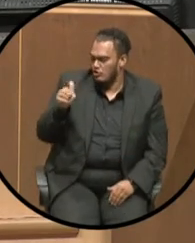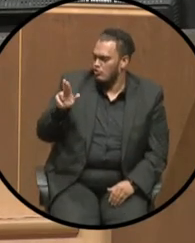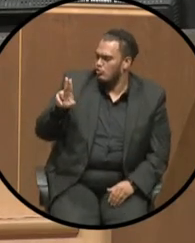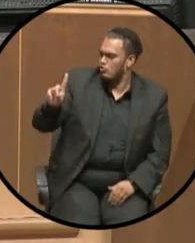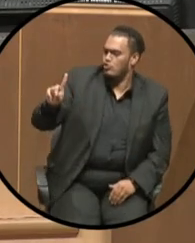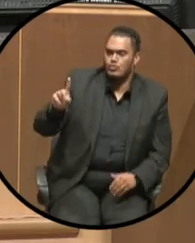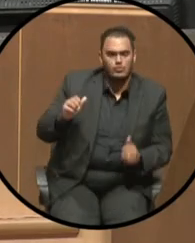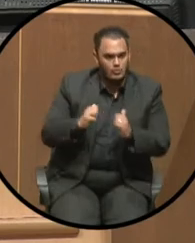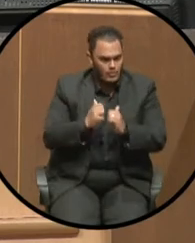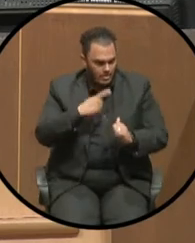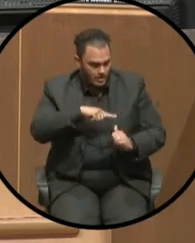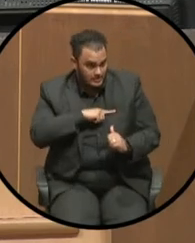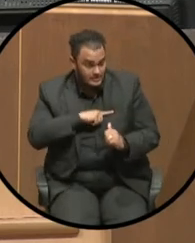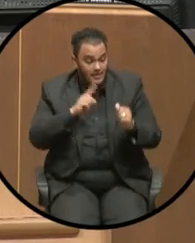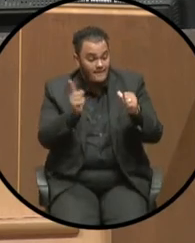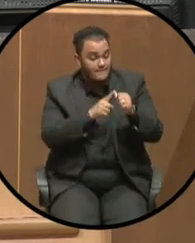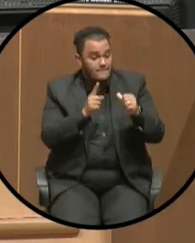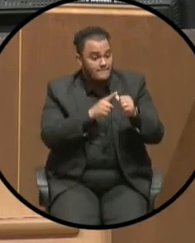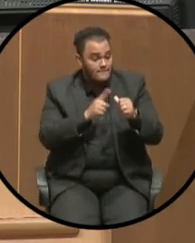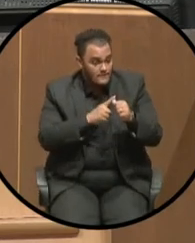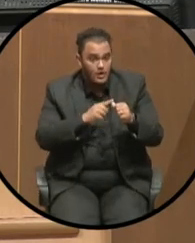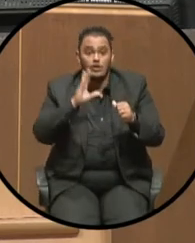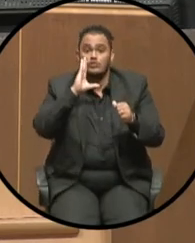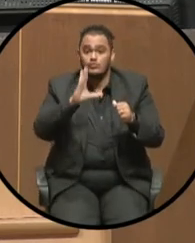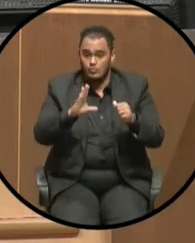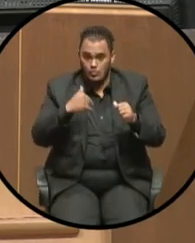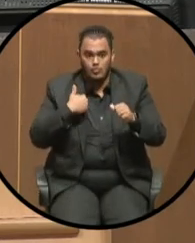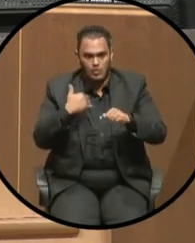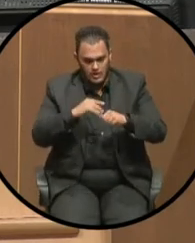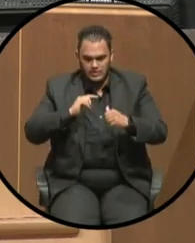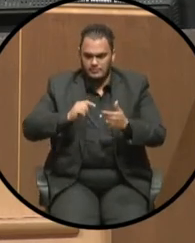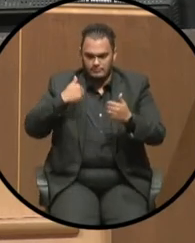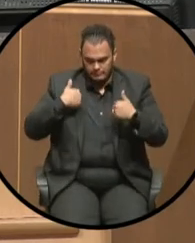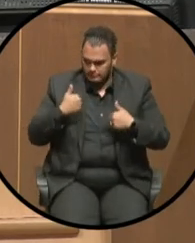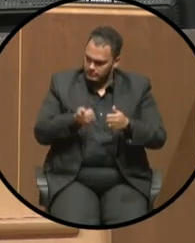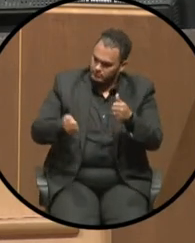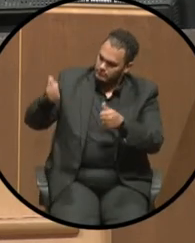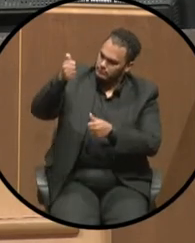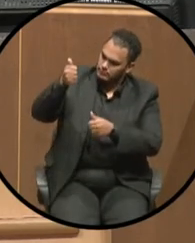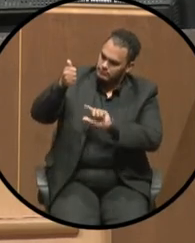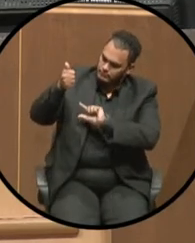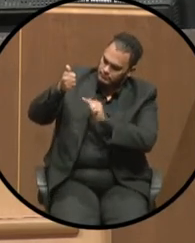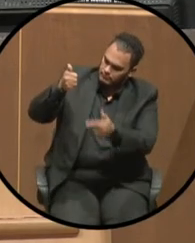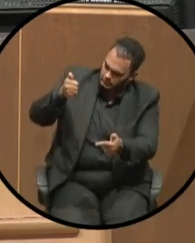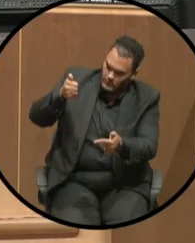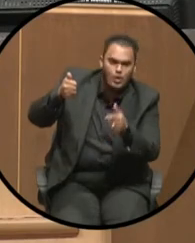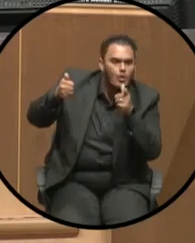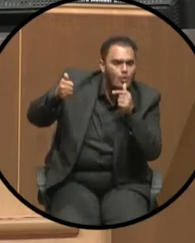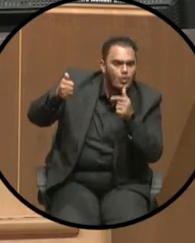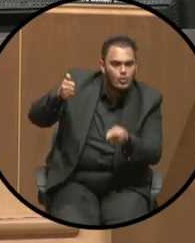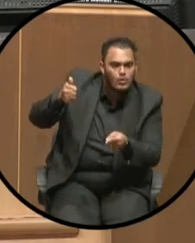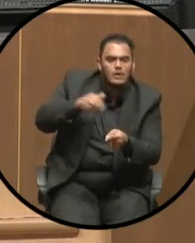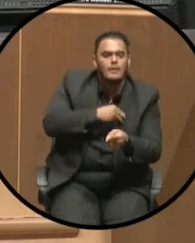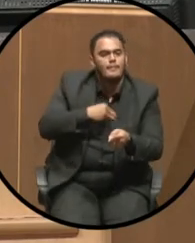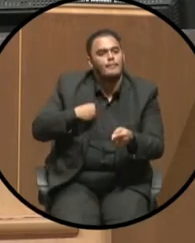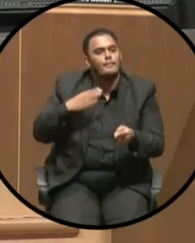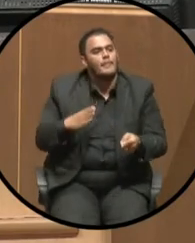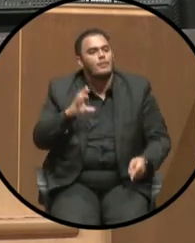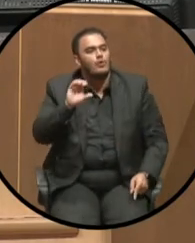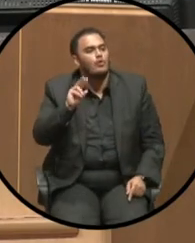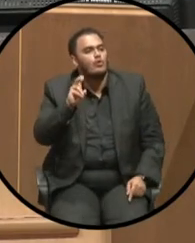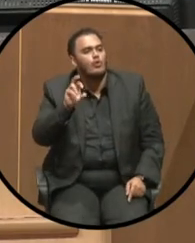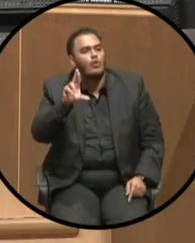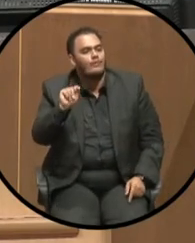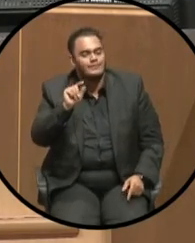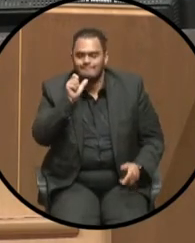be that we would call on the immediate preceding vice chair, and that would be Member Cobert, who's not here in person.